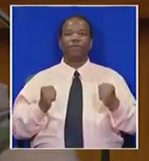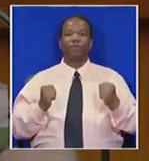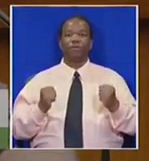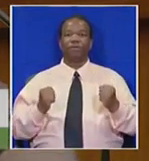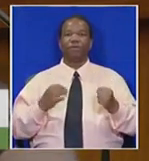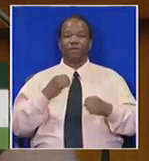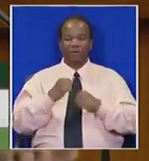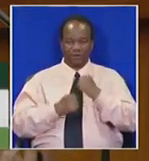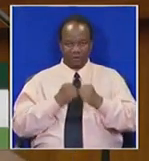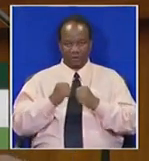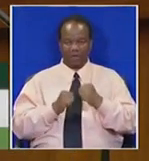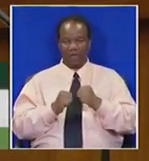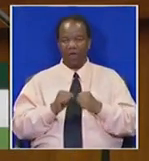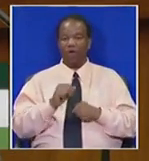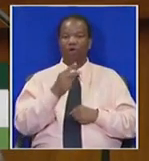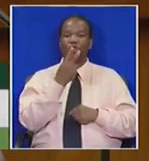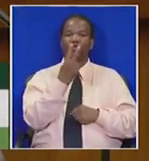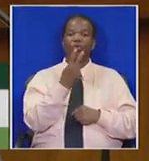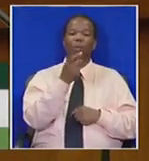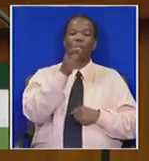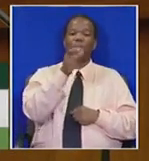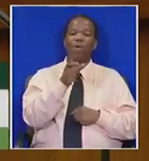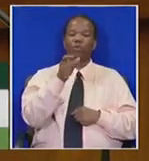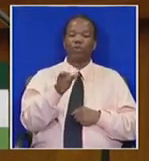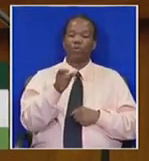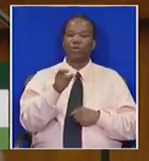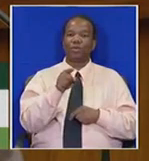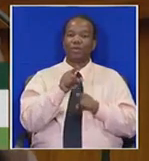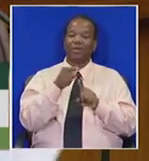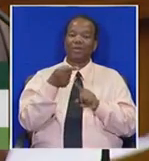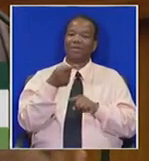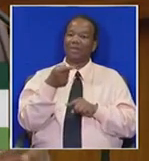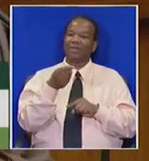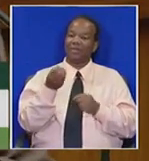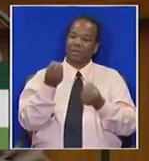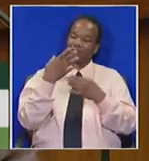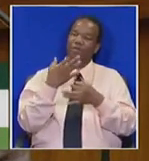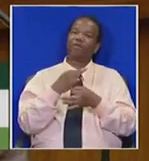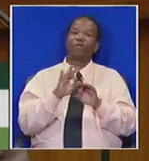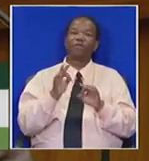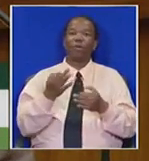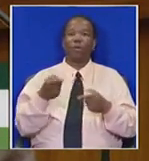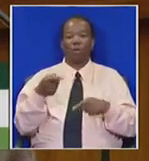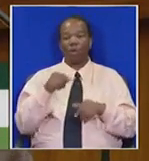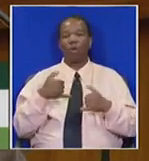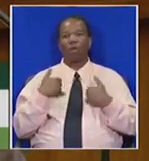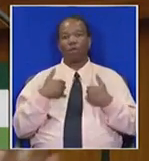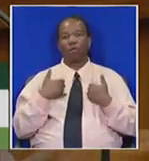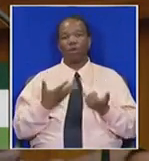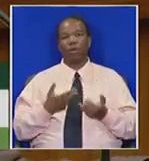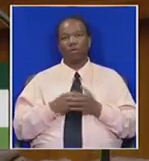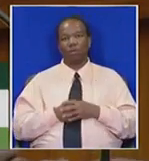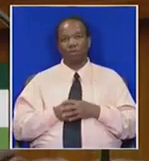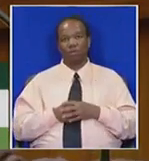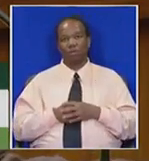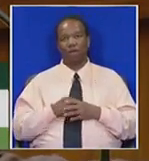two remarkable individuals who immensely contributed to the freedom we enjoy today. I speak